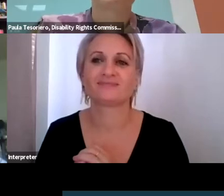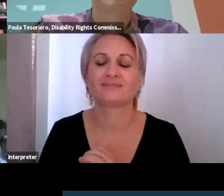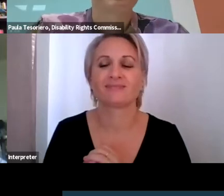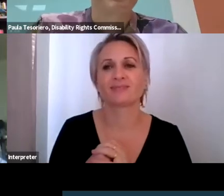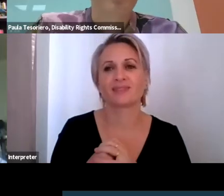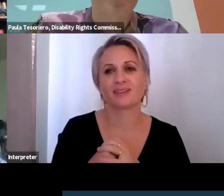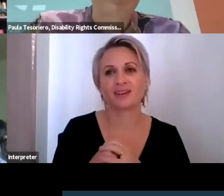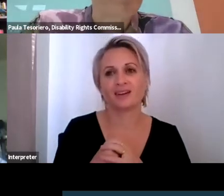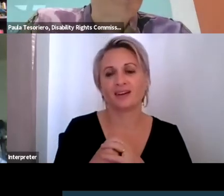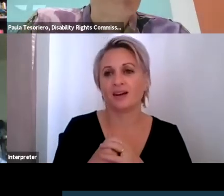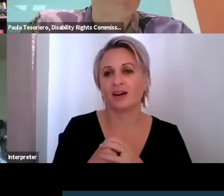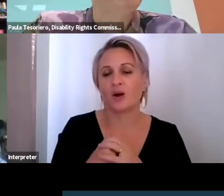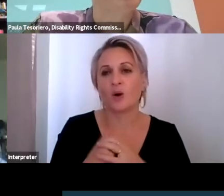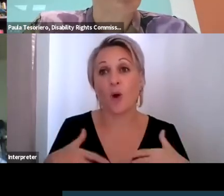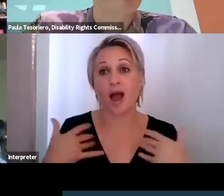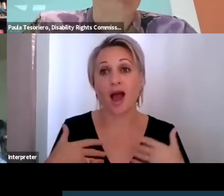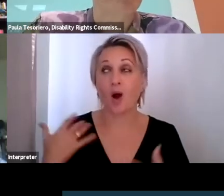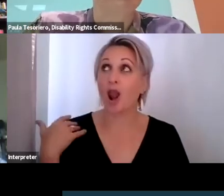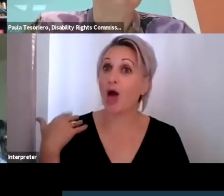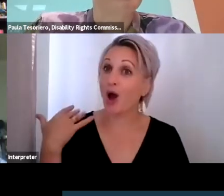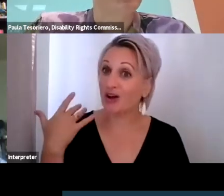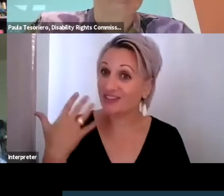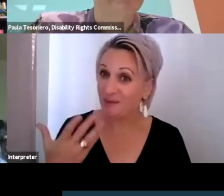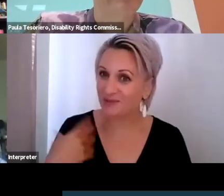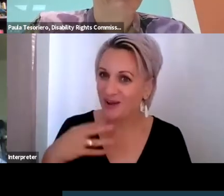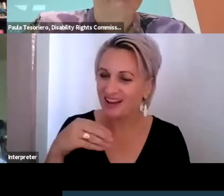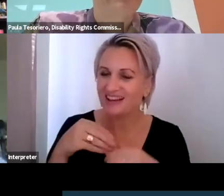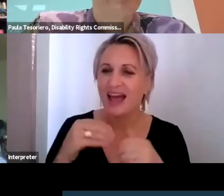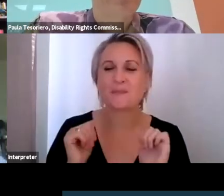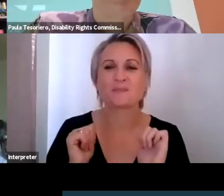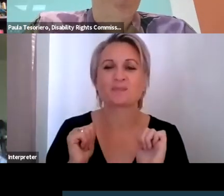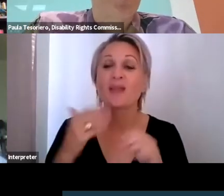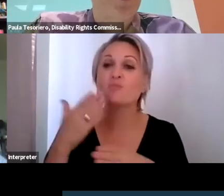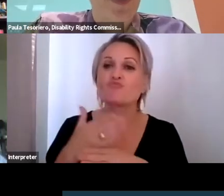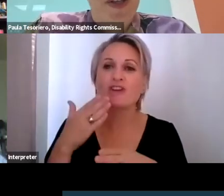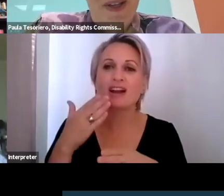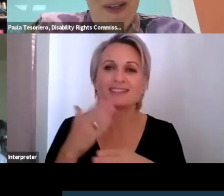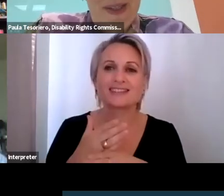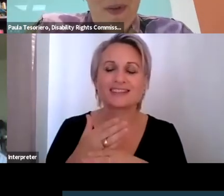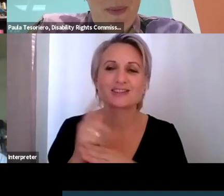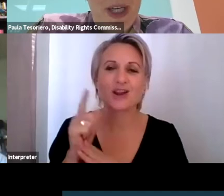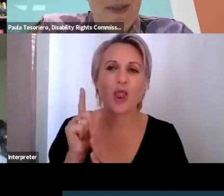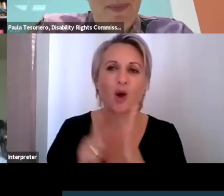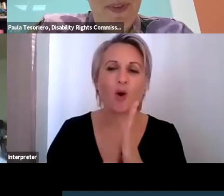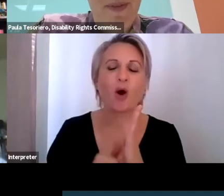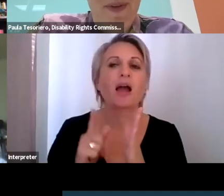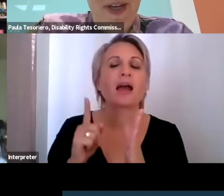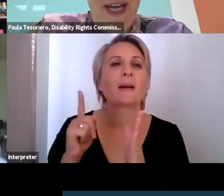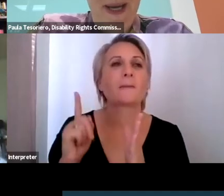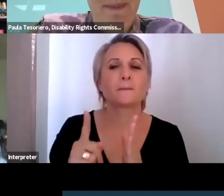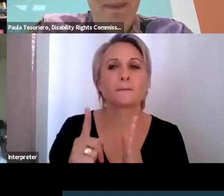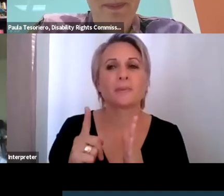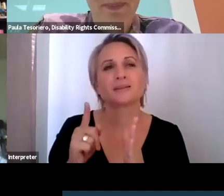I think it's a long time since I practiced law, but I certainly, you know, it's very much a